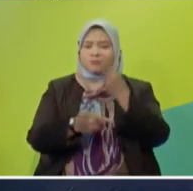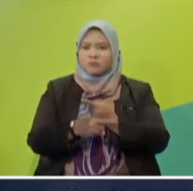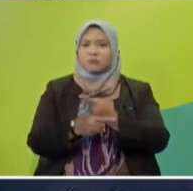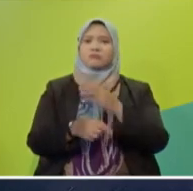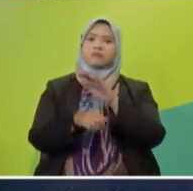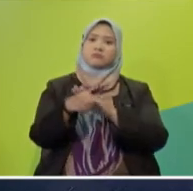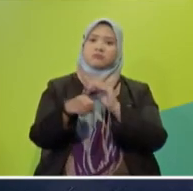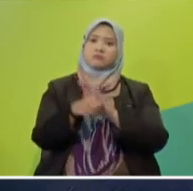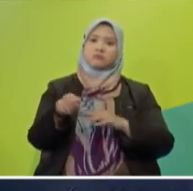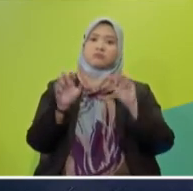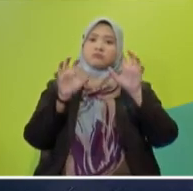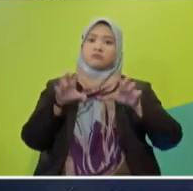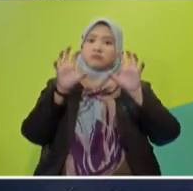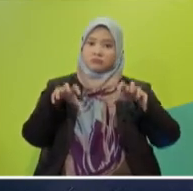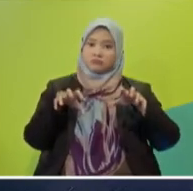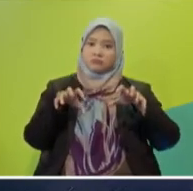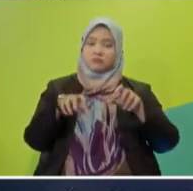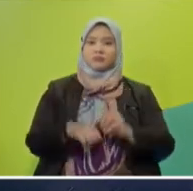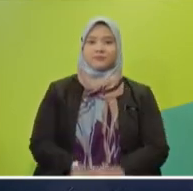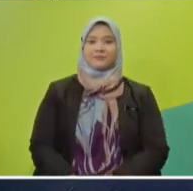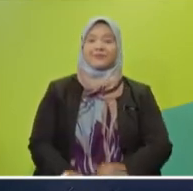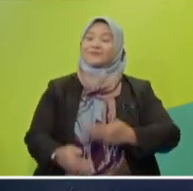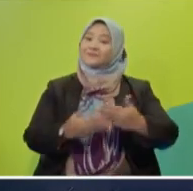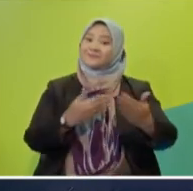Chris. I have a surprise for you.